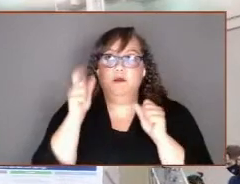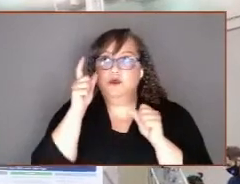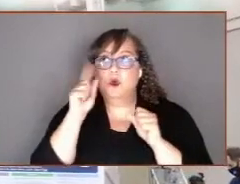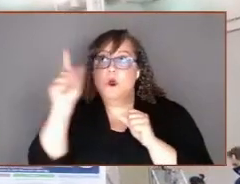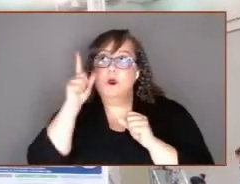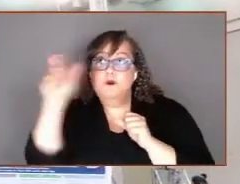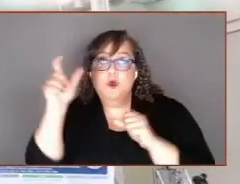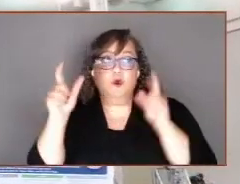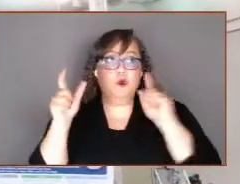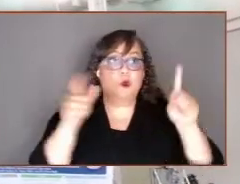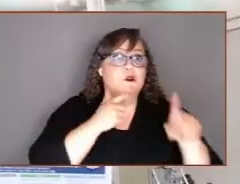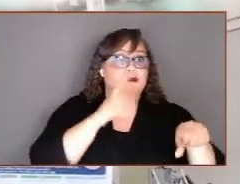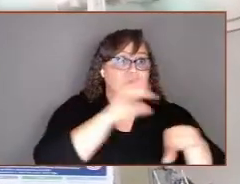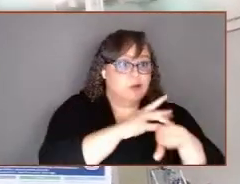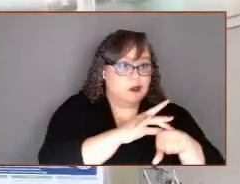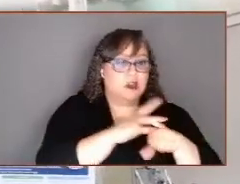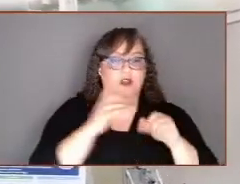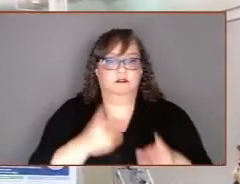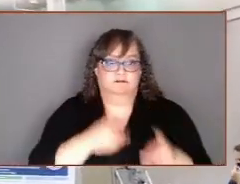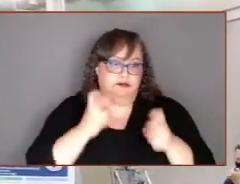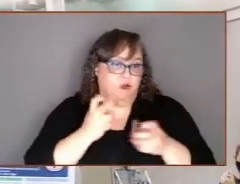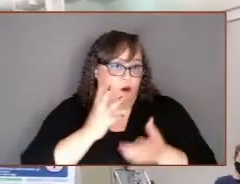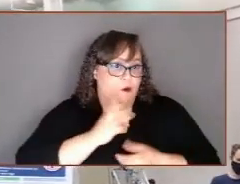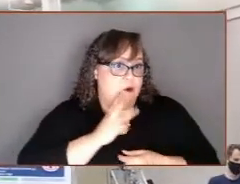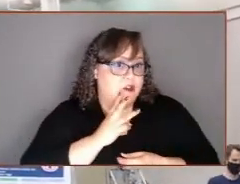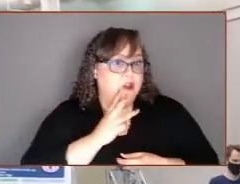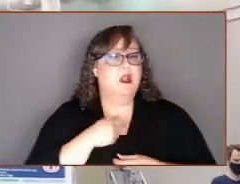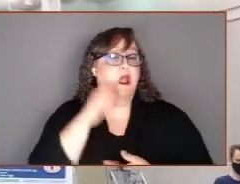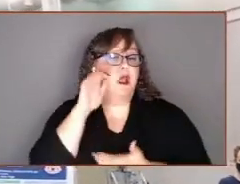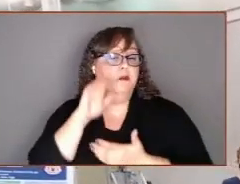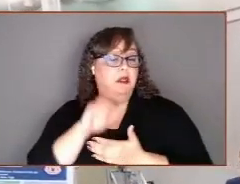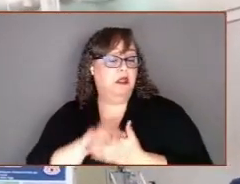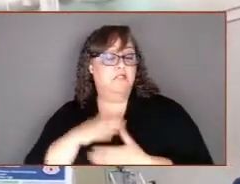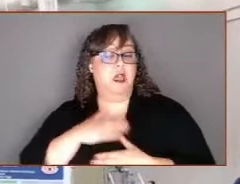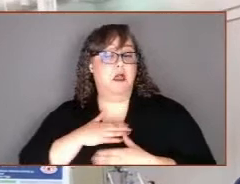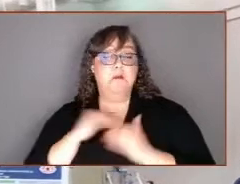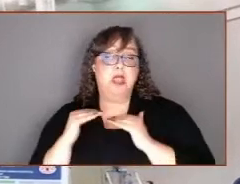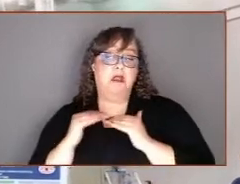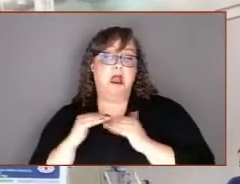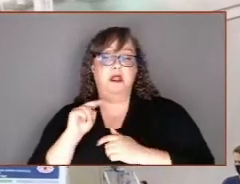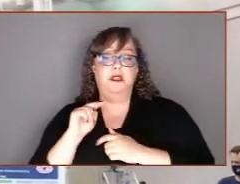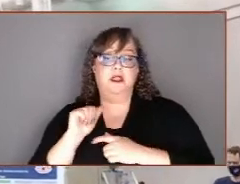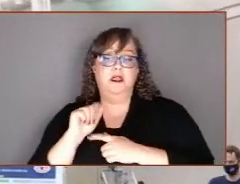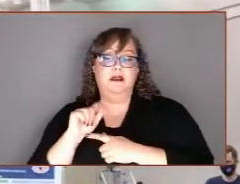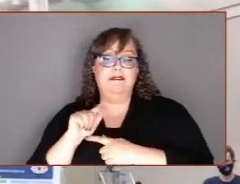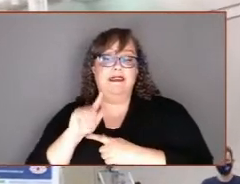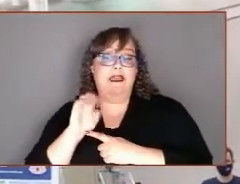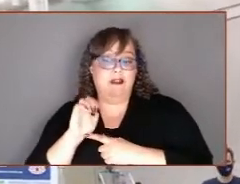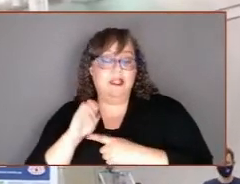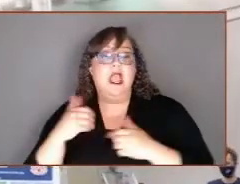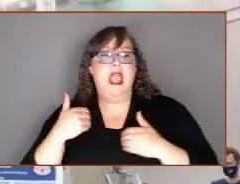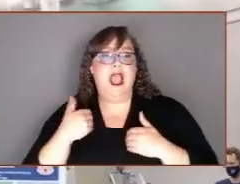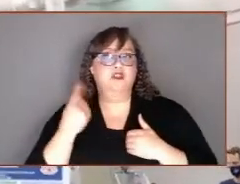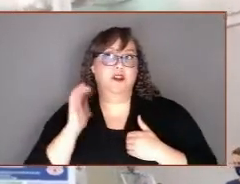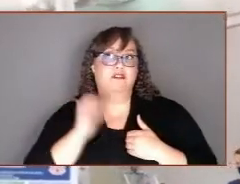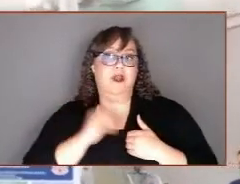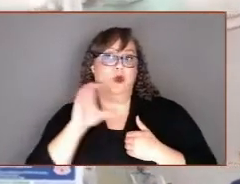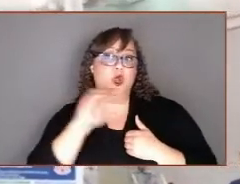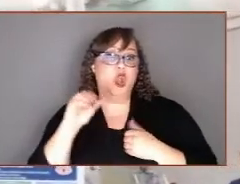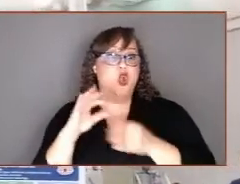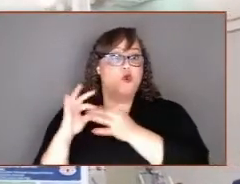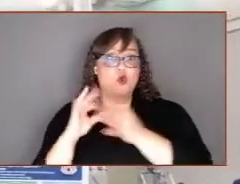my colleague over there, Natalie, has one of the event organizers. So let's kick things off over to Natalie at the correspondence desk and hear how this